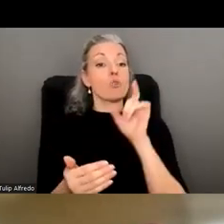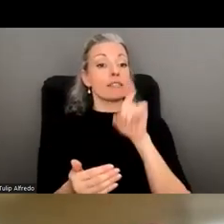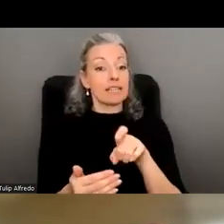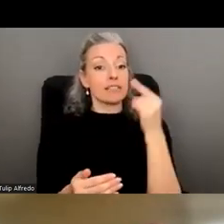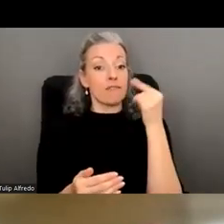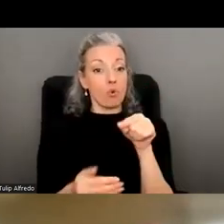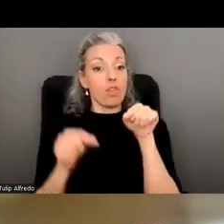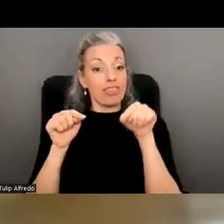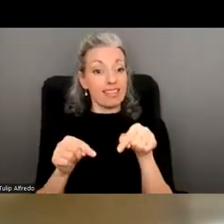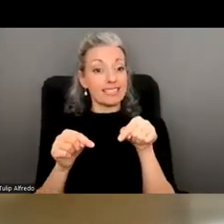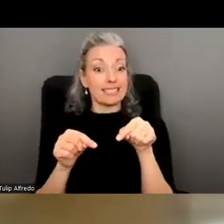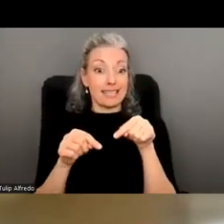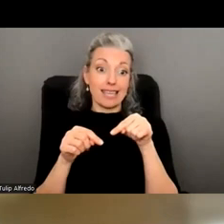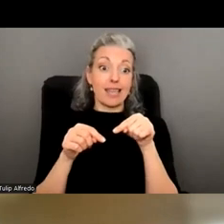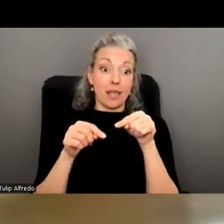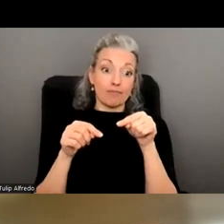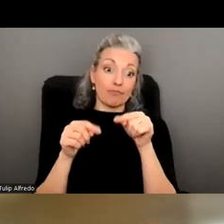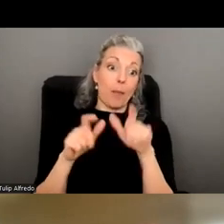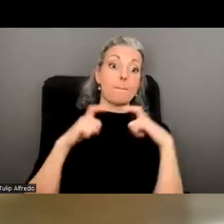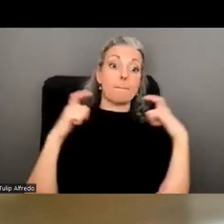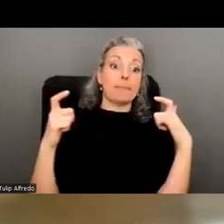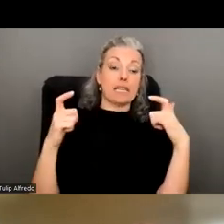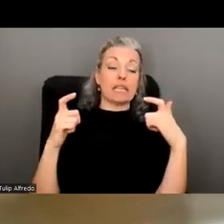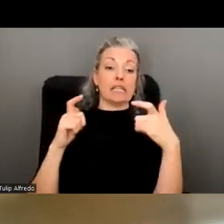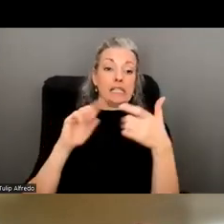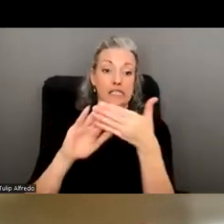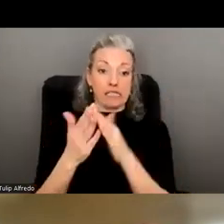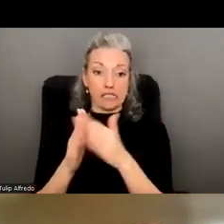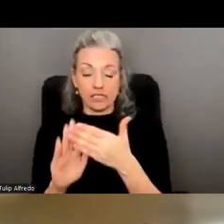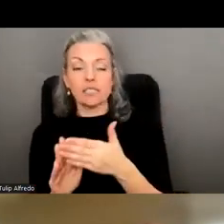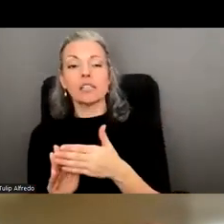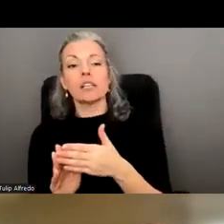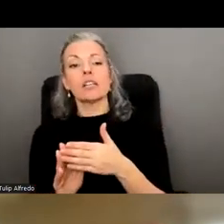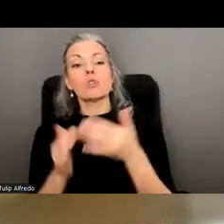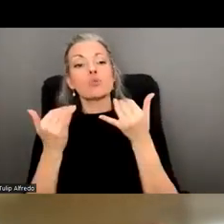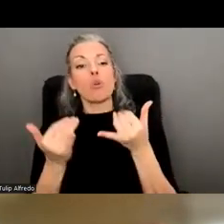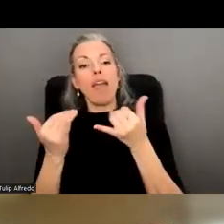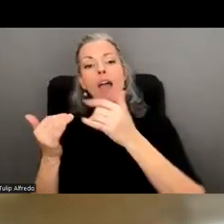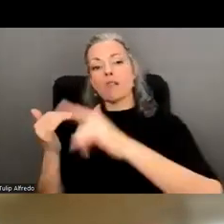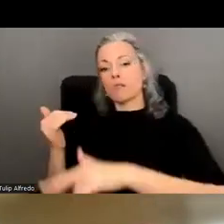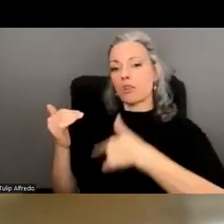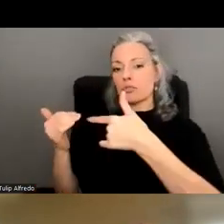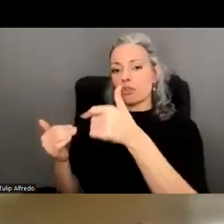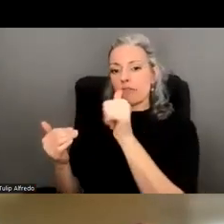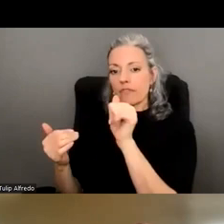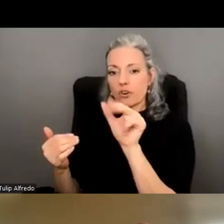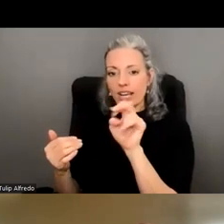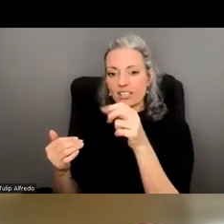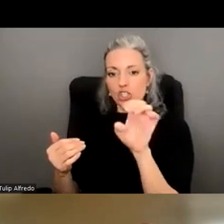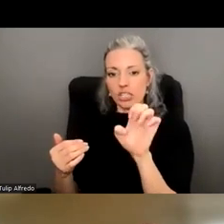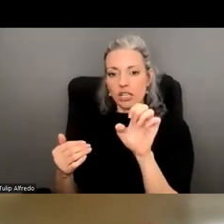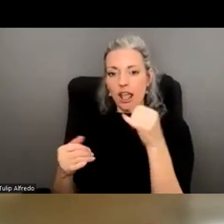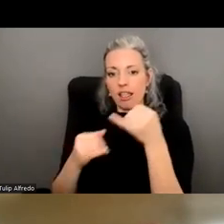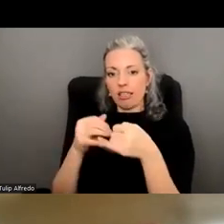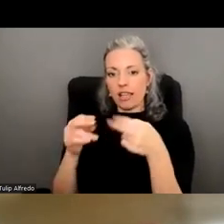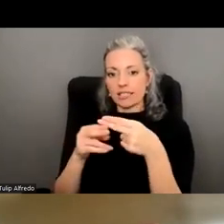very impacted population. So with that, I'd like to just turn it over to Angie Perrone, assistant professor at